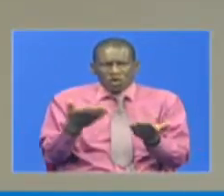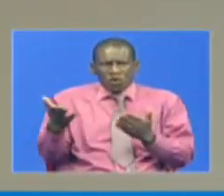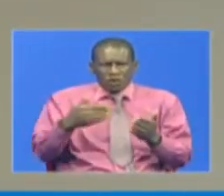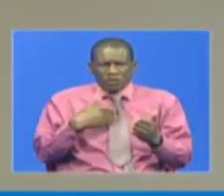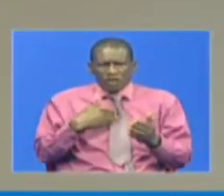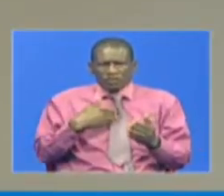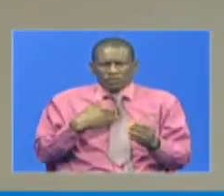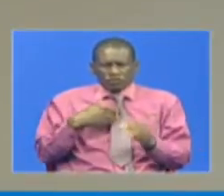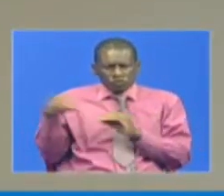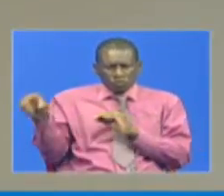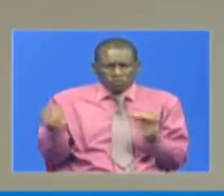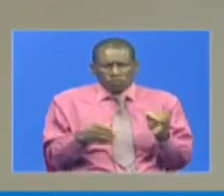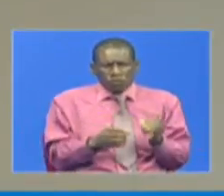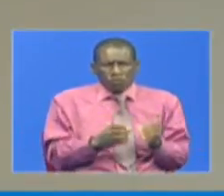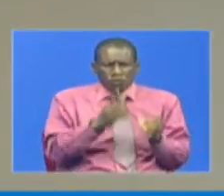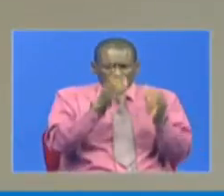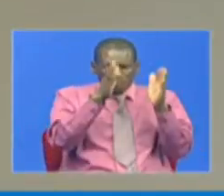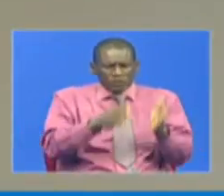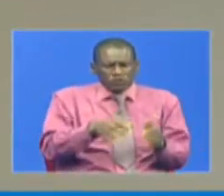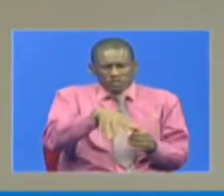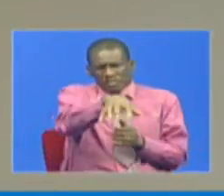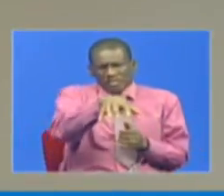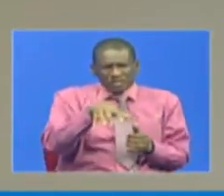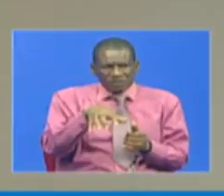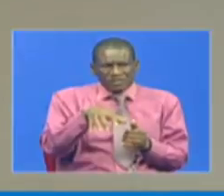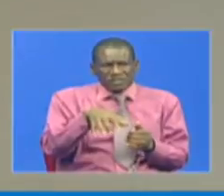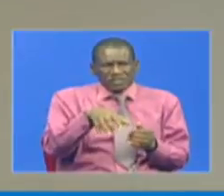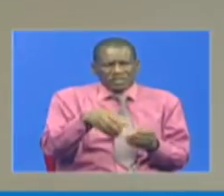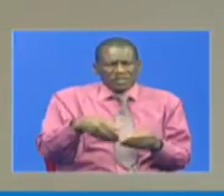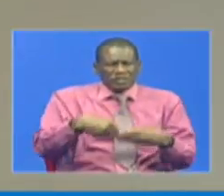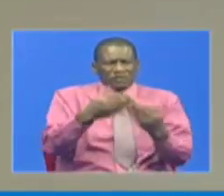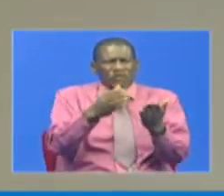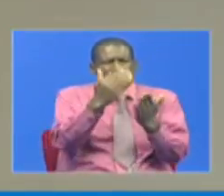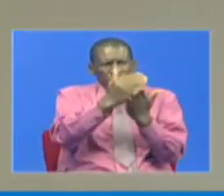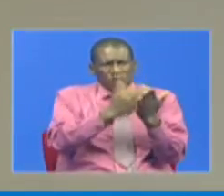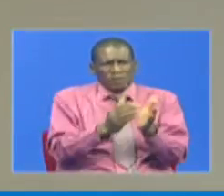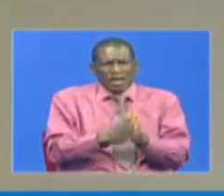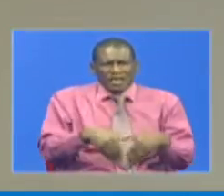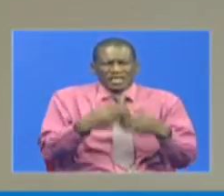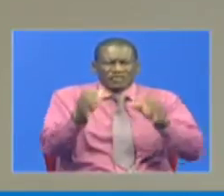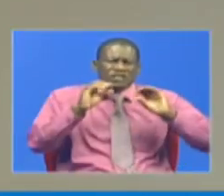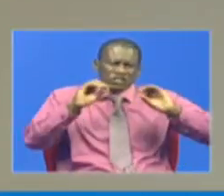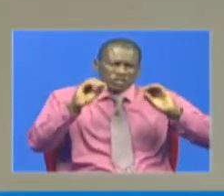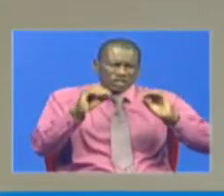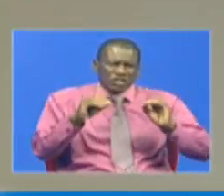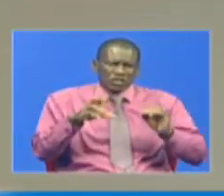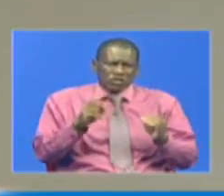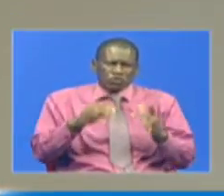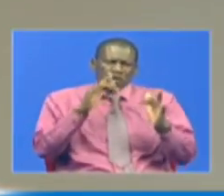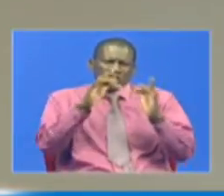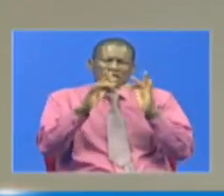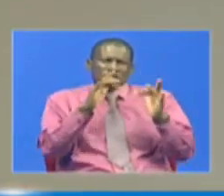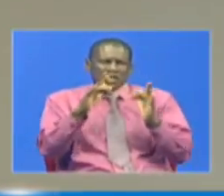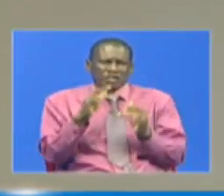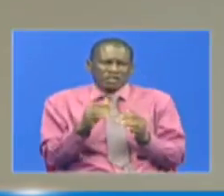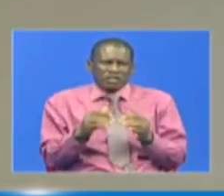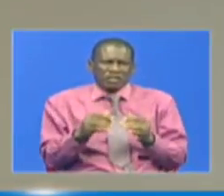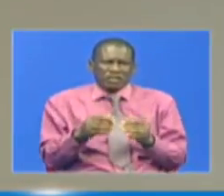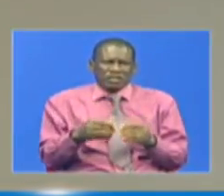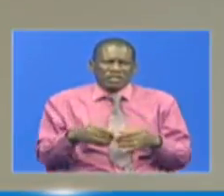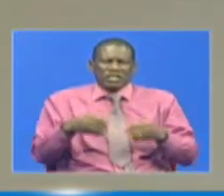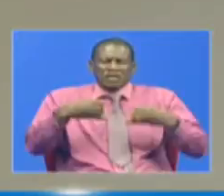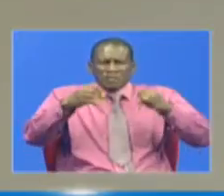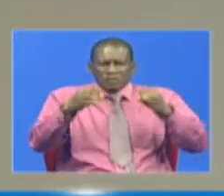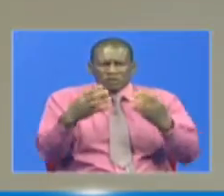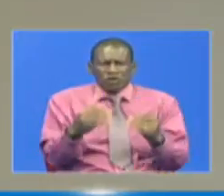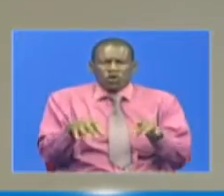in-person delivery model of programming and giving trainings to an online delivery. We